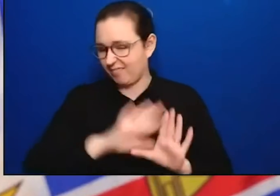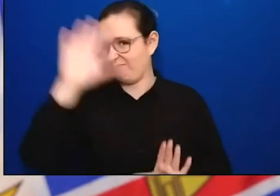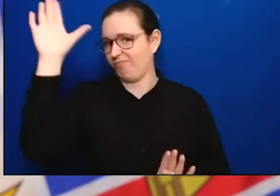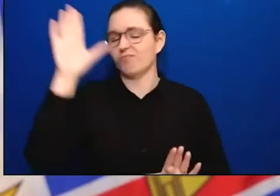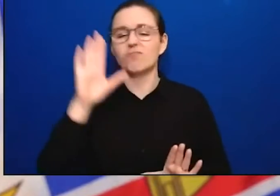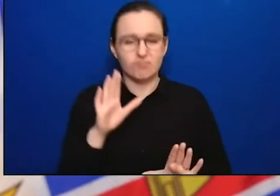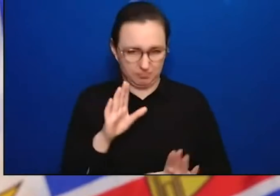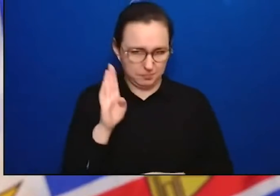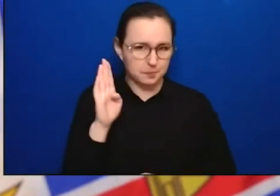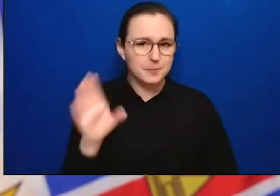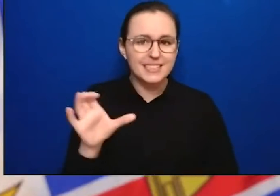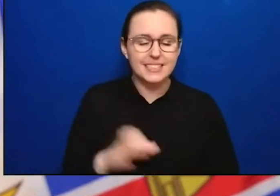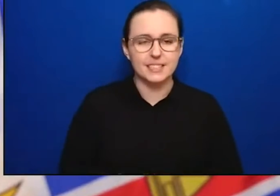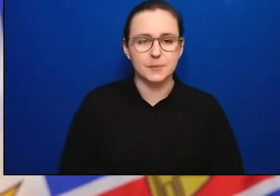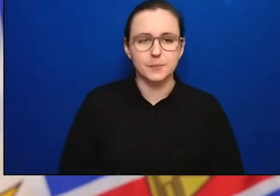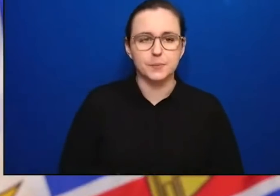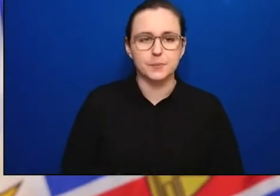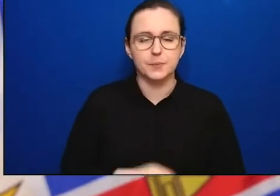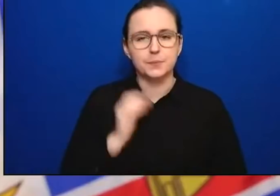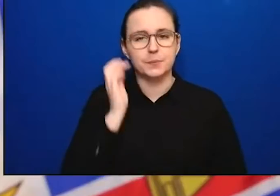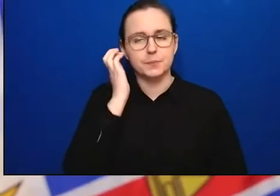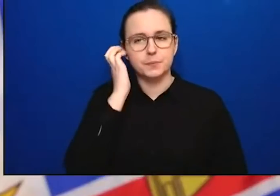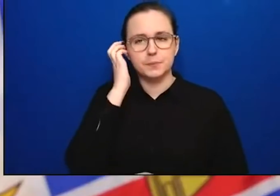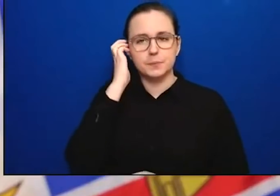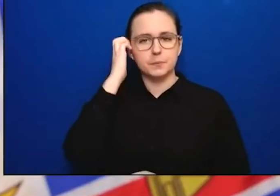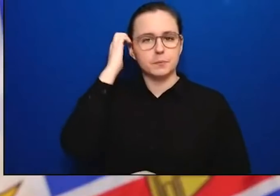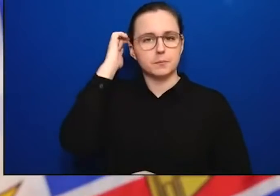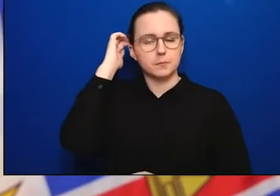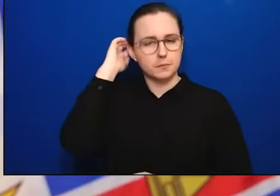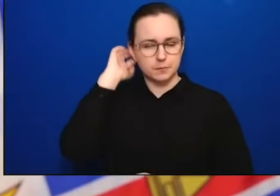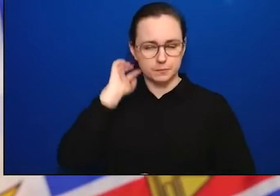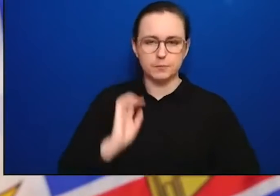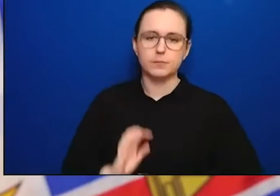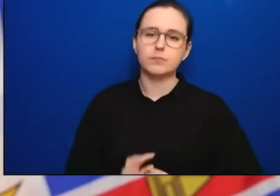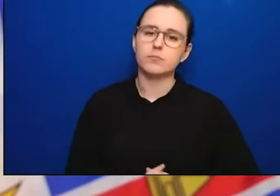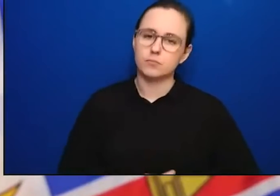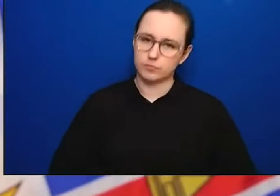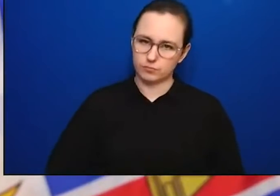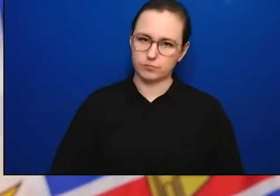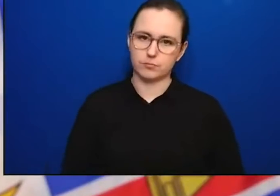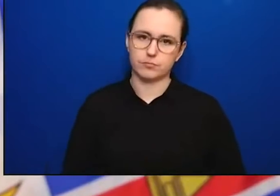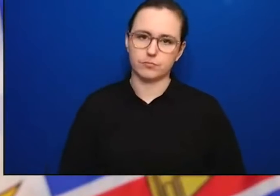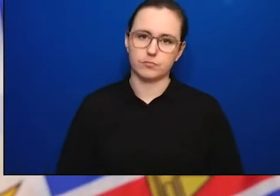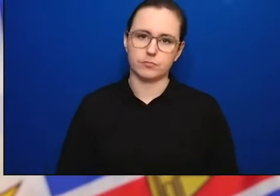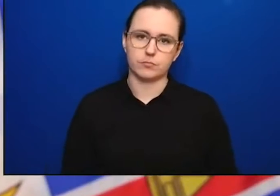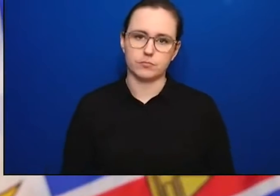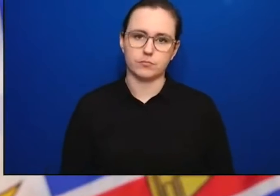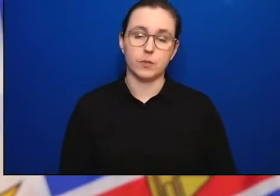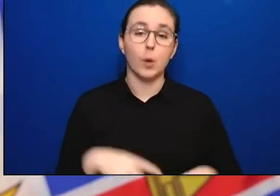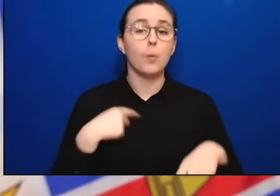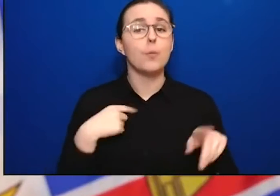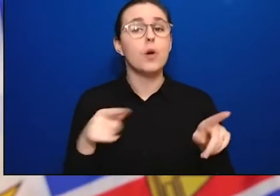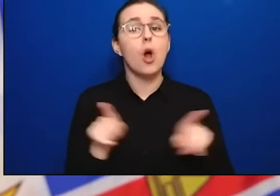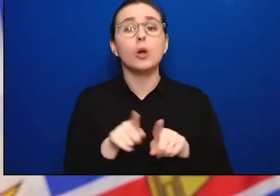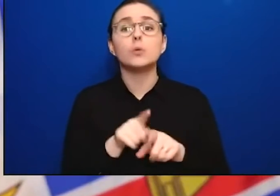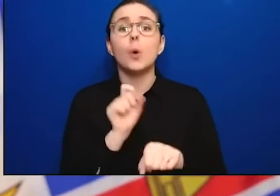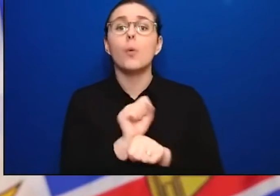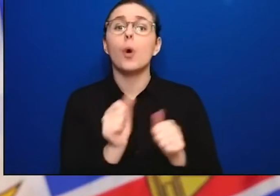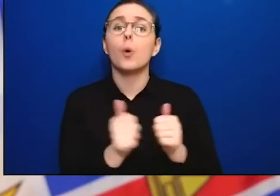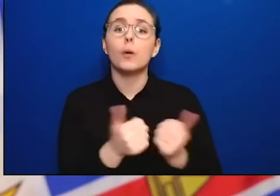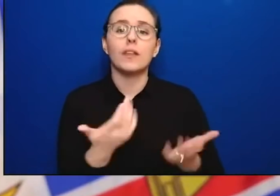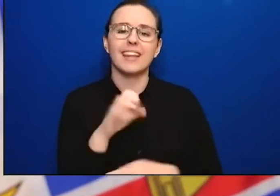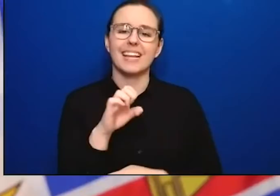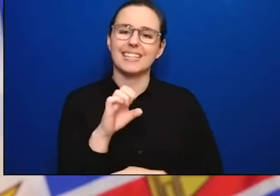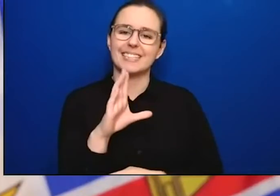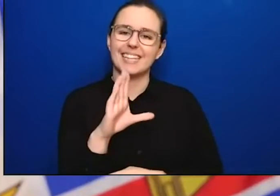many students, faculty, and staff across the province. Additionally, we've been working with the